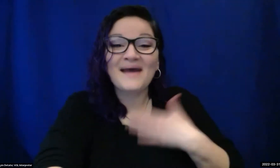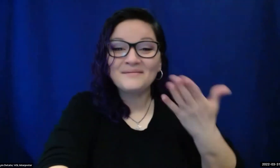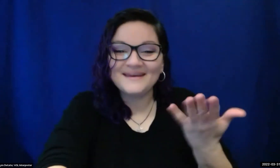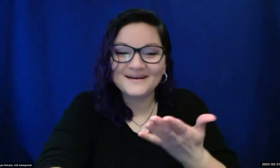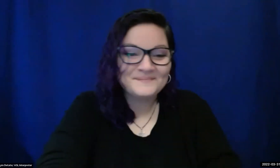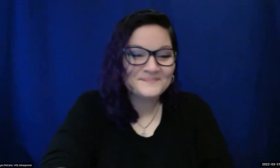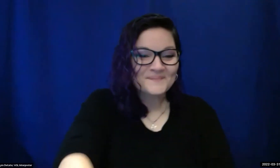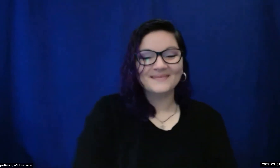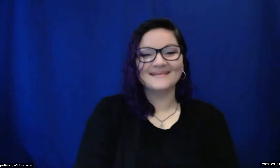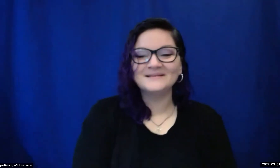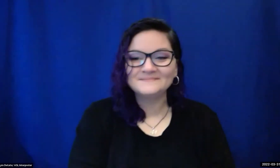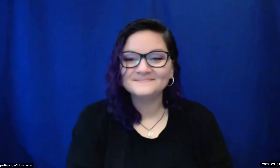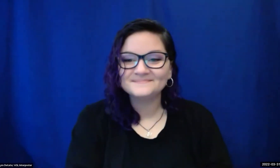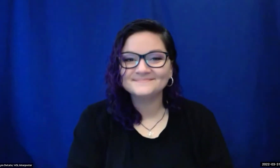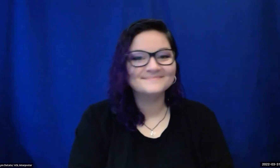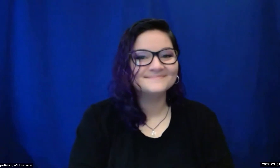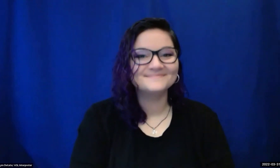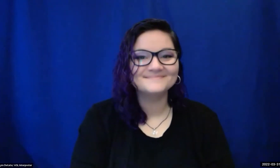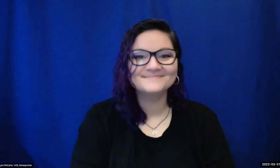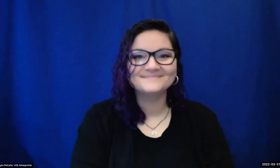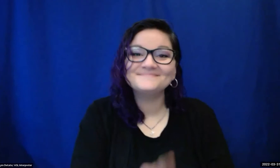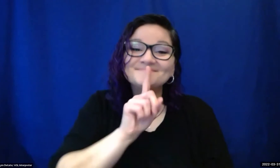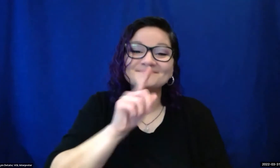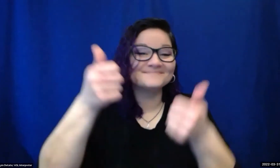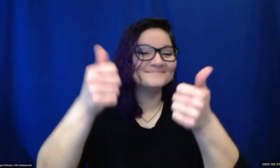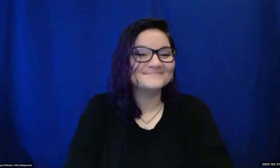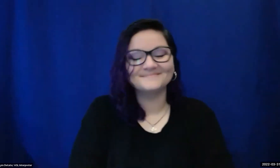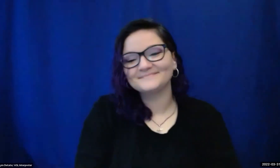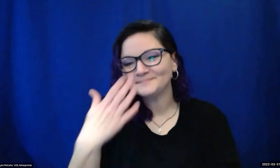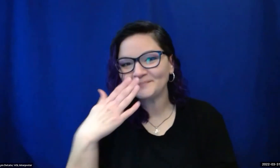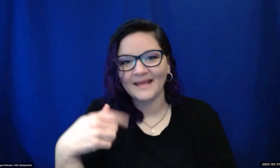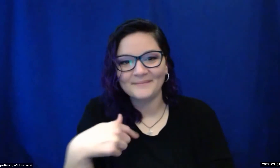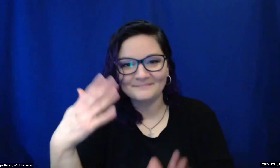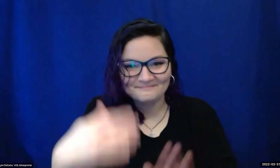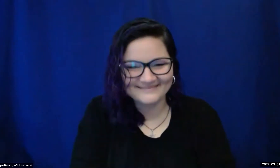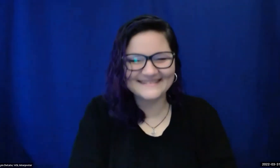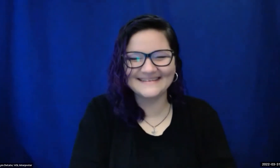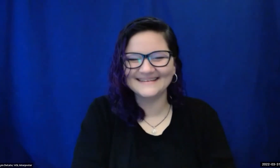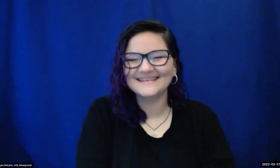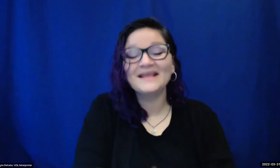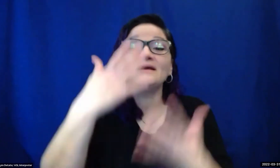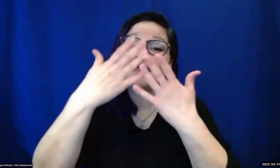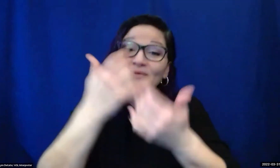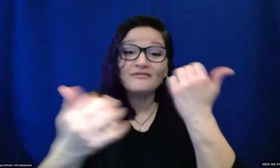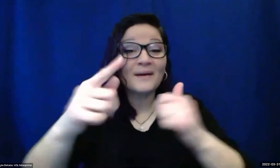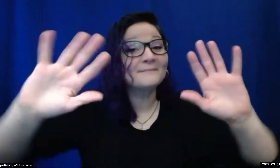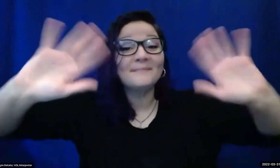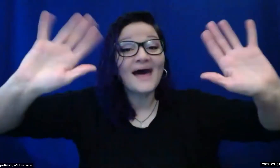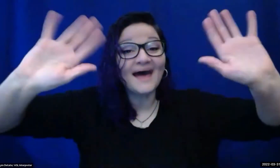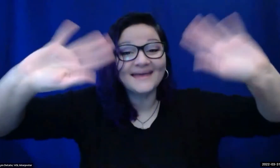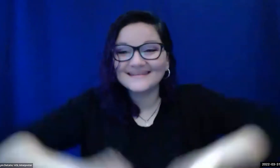Definitely happy to be here. Thank you, Kim. All right, thanks everyone. Bye-bye.